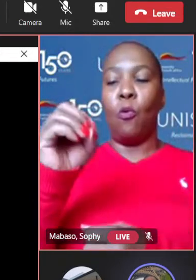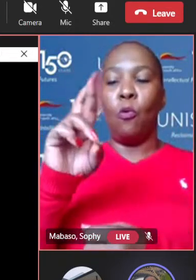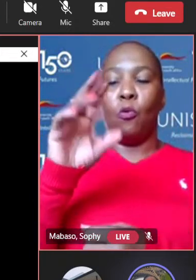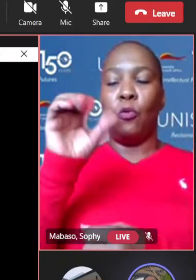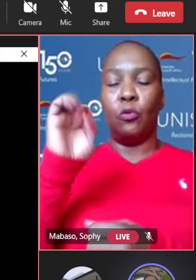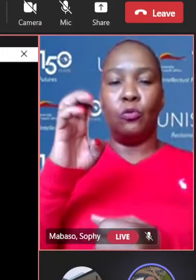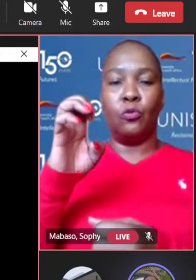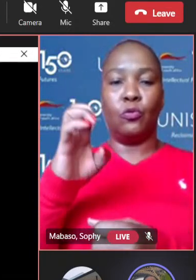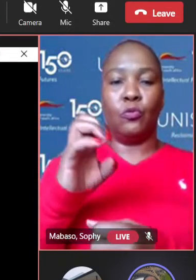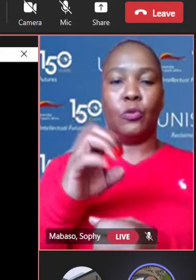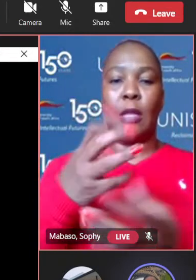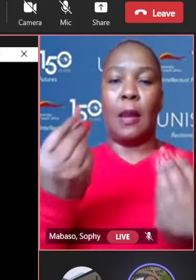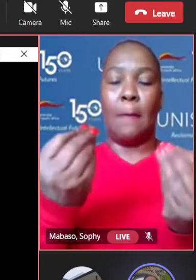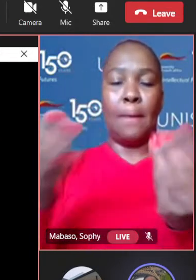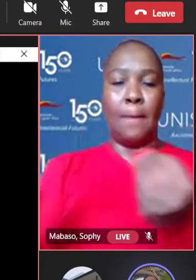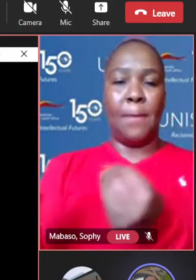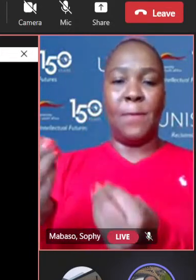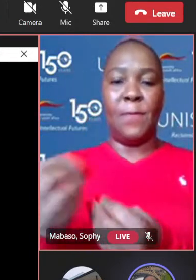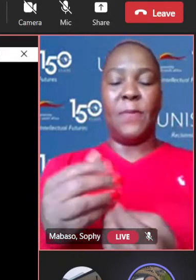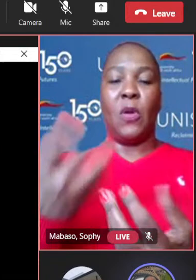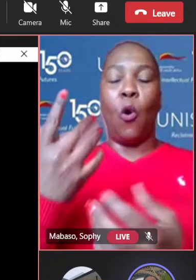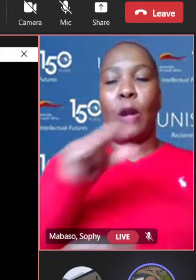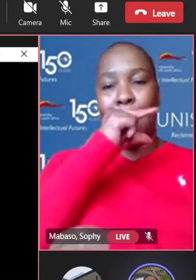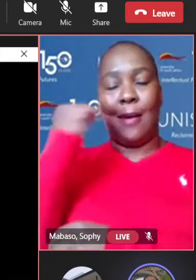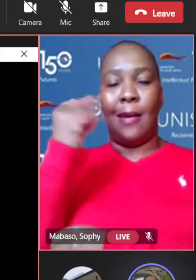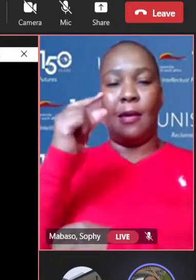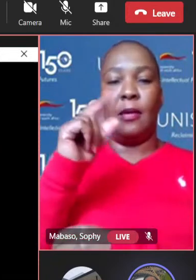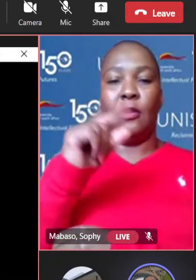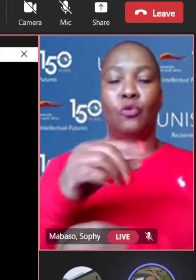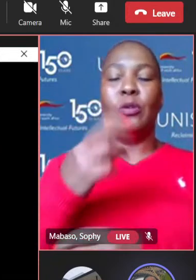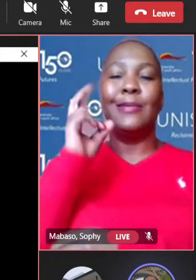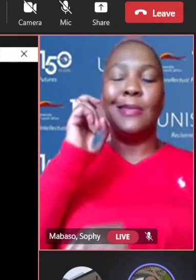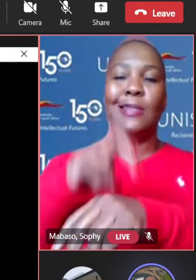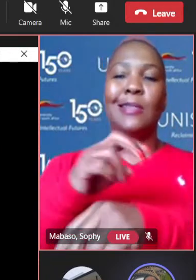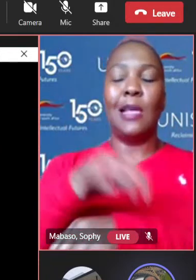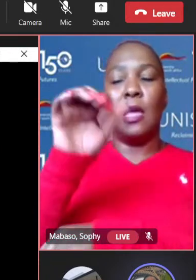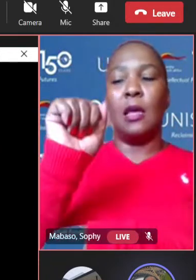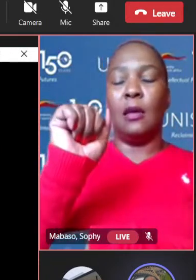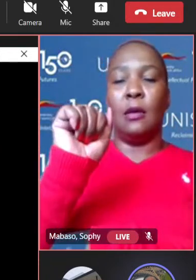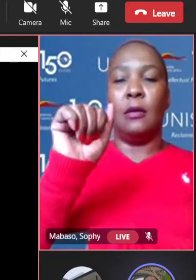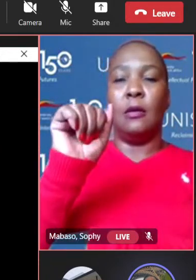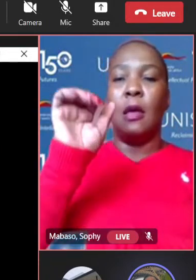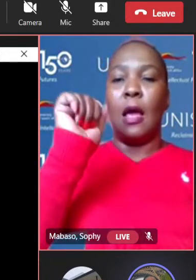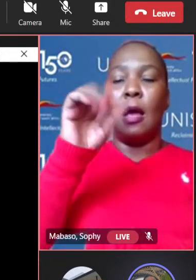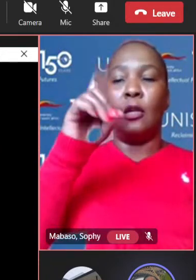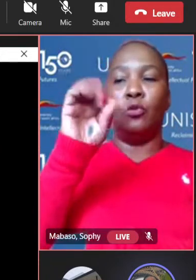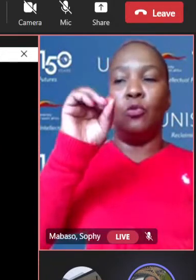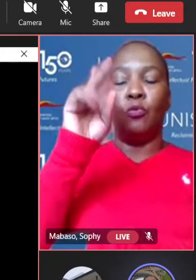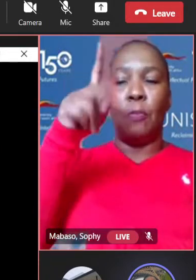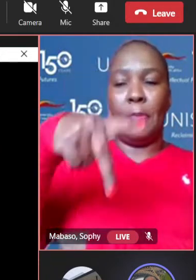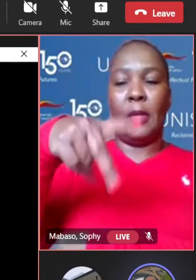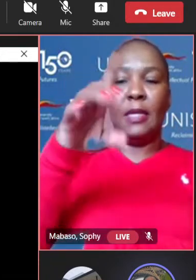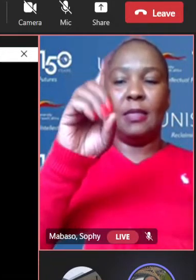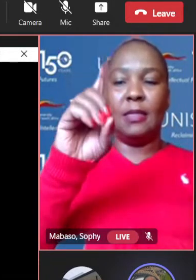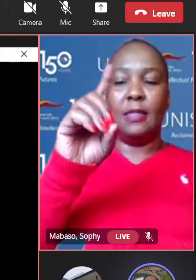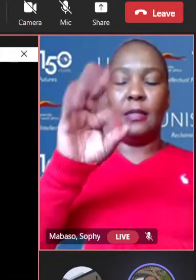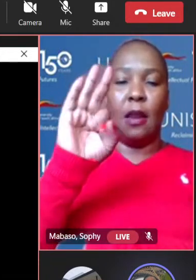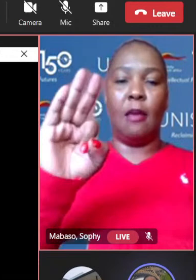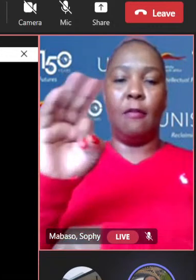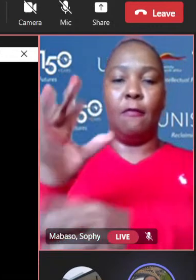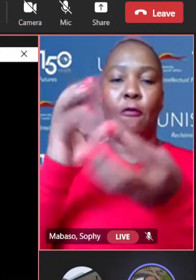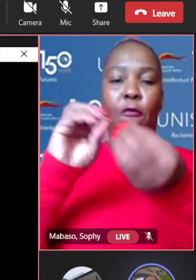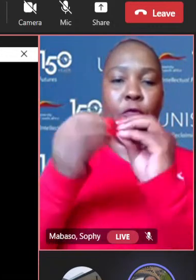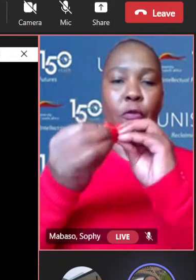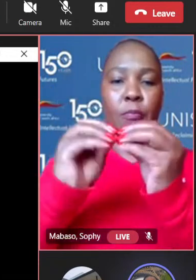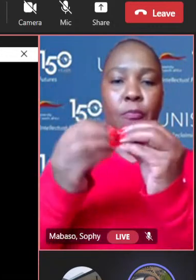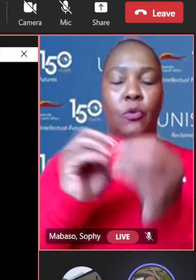please note that you need an Adobe Reader to view recommended materials in PDF format. You need to